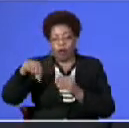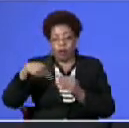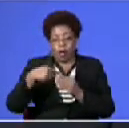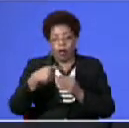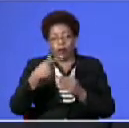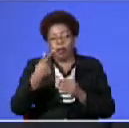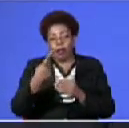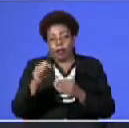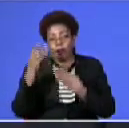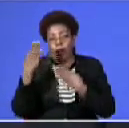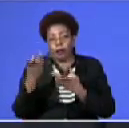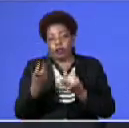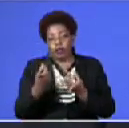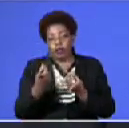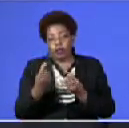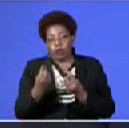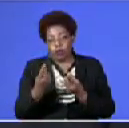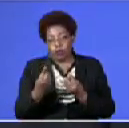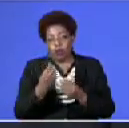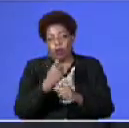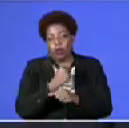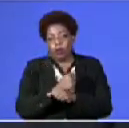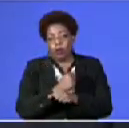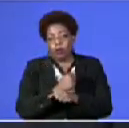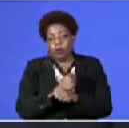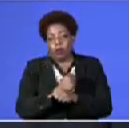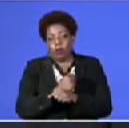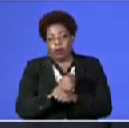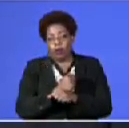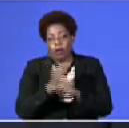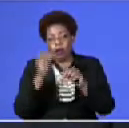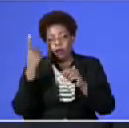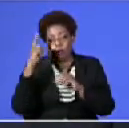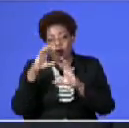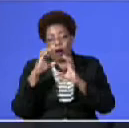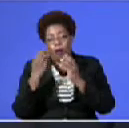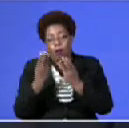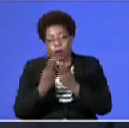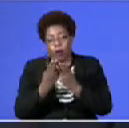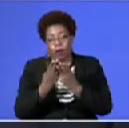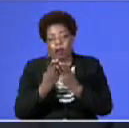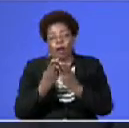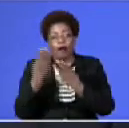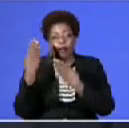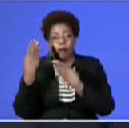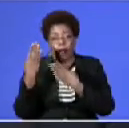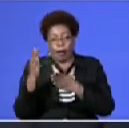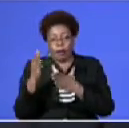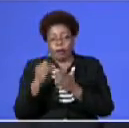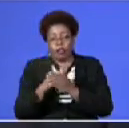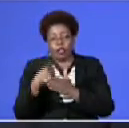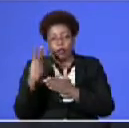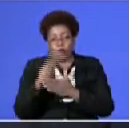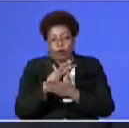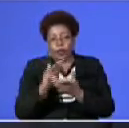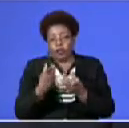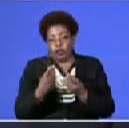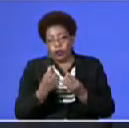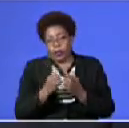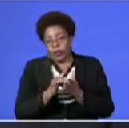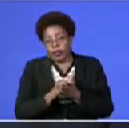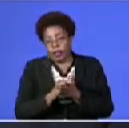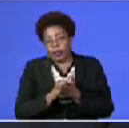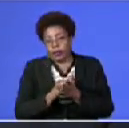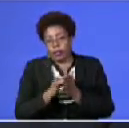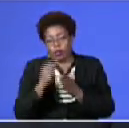Bahamas to continue to do the work of the Commonwealth of the Bahamas, and that is just what we're doing. We're being proactive, and